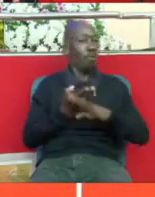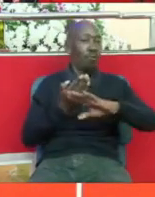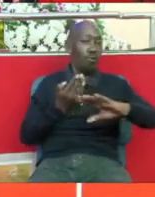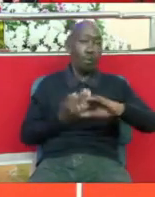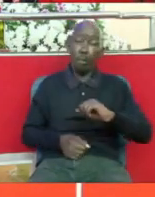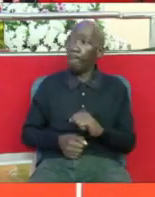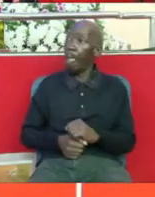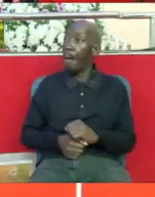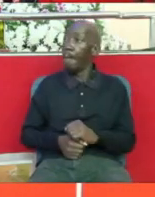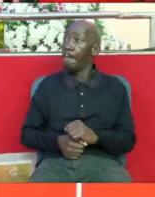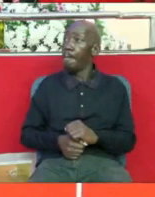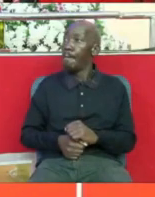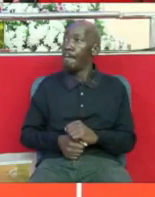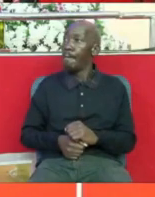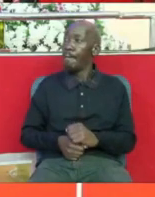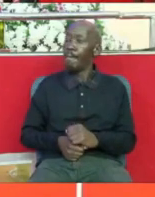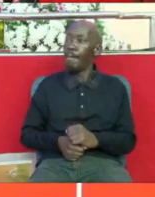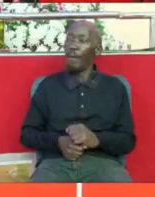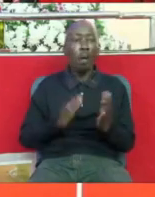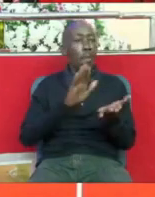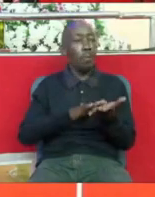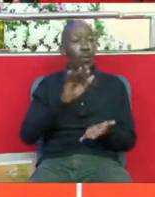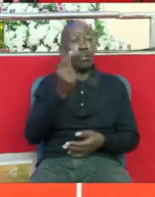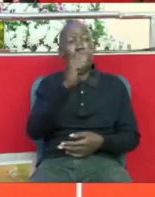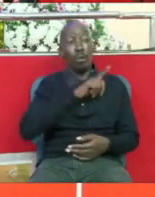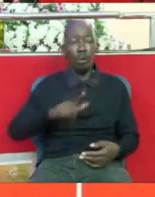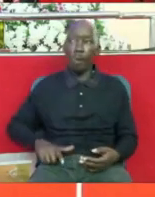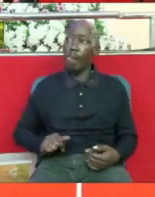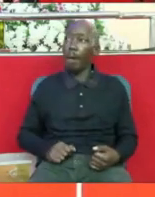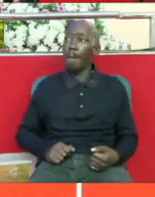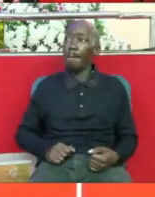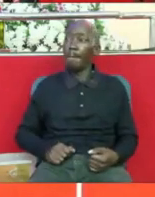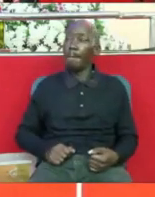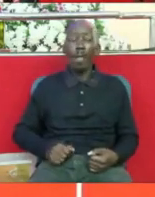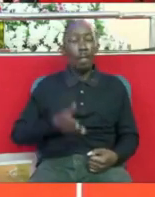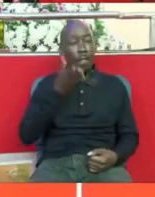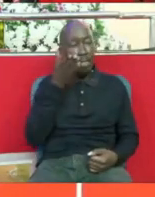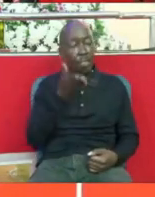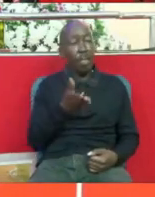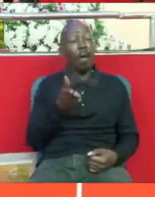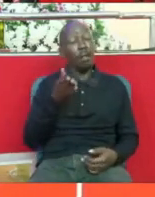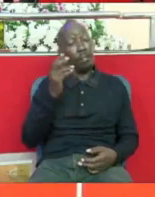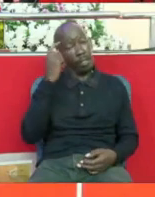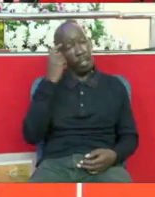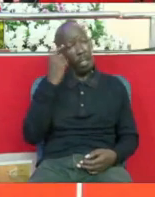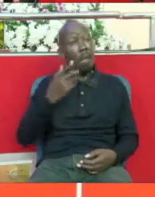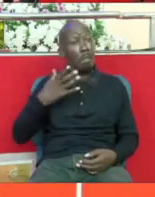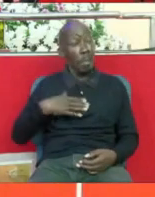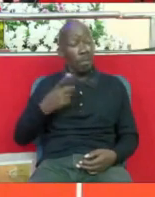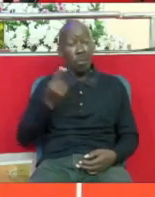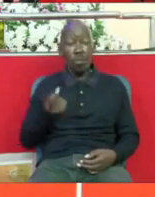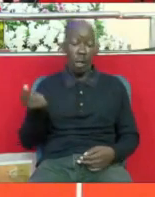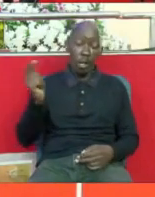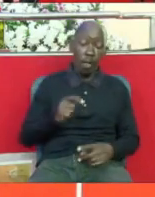ambapo hamjaikuwa hapo awali. Praise the Lord. Amen. The ancestors, the ones who came